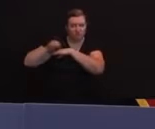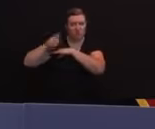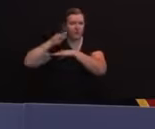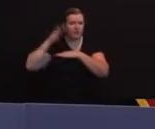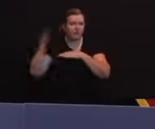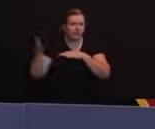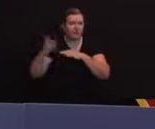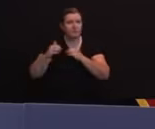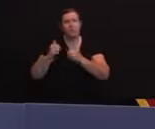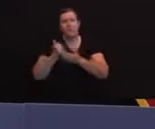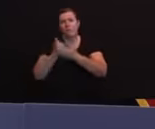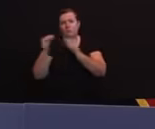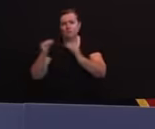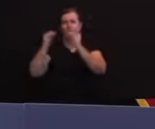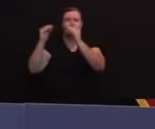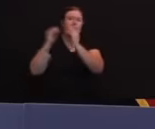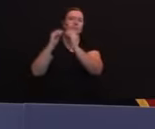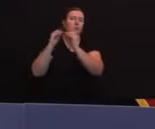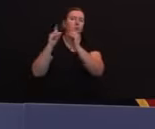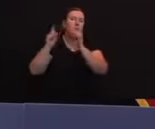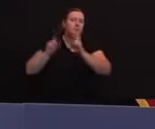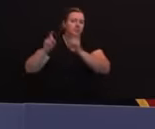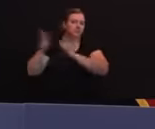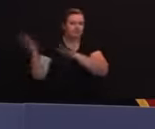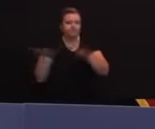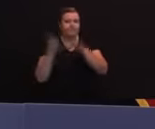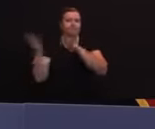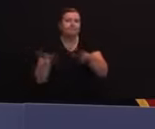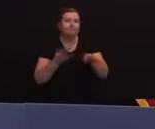testing. We know that the